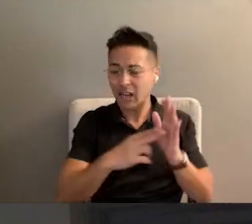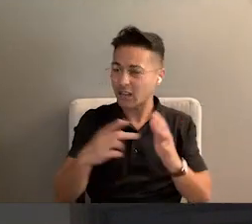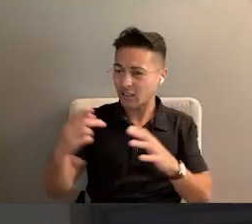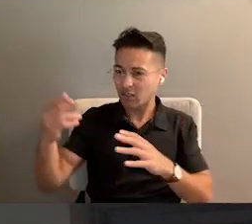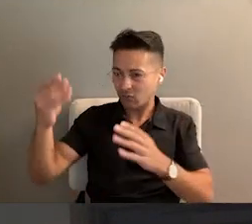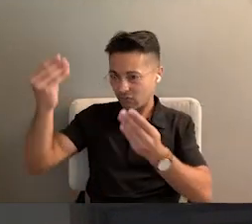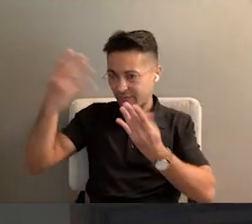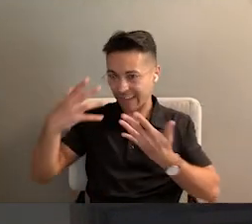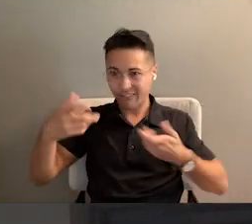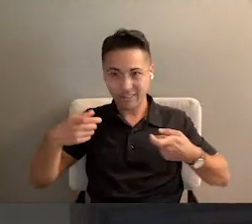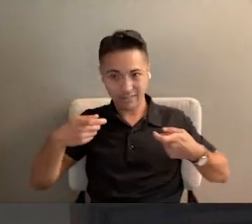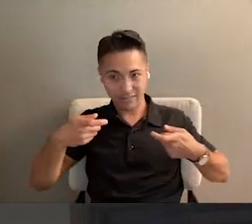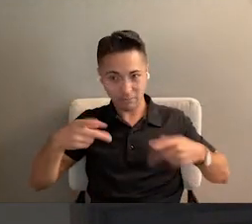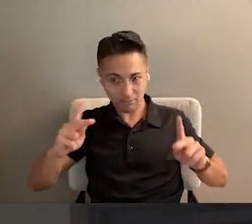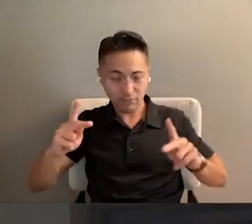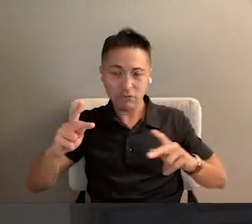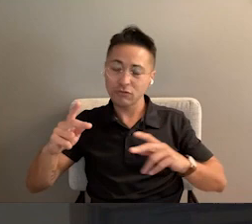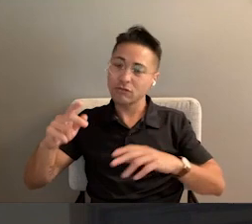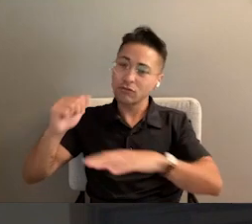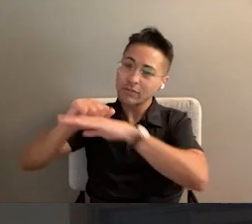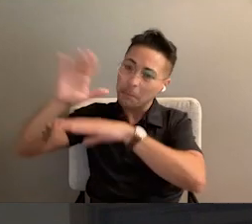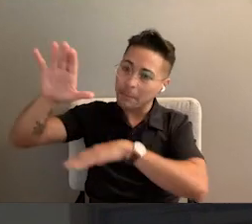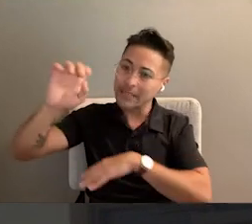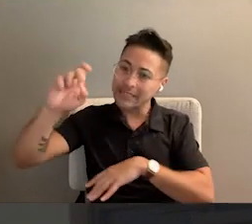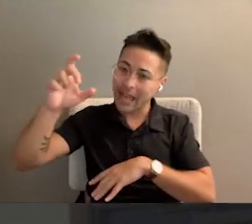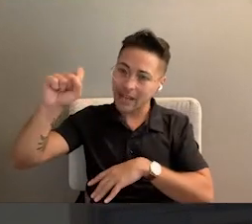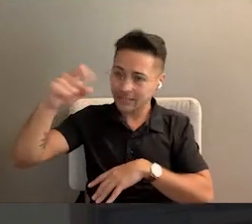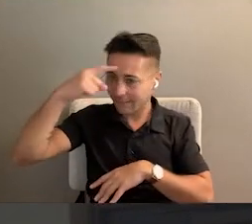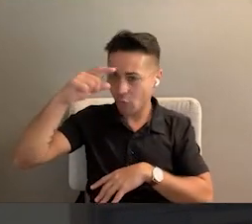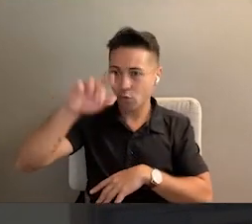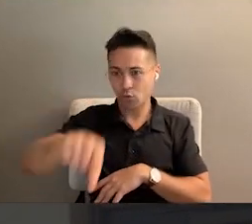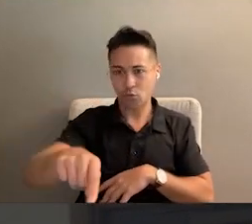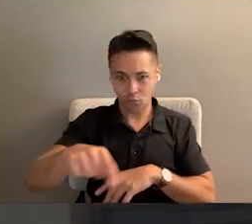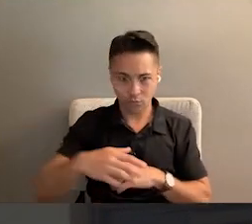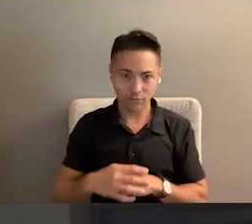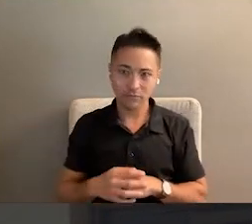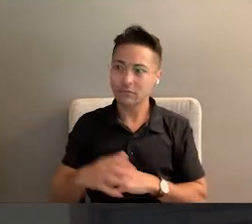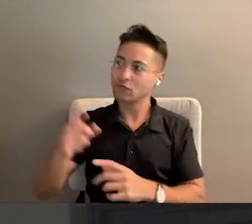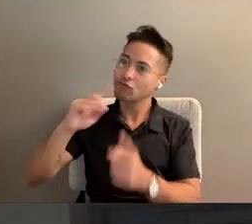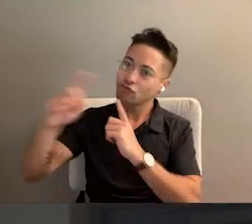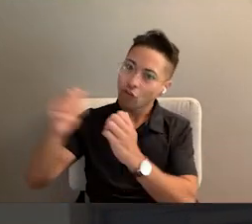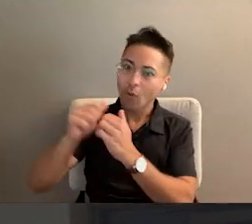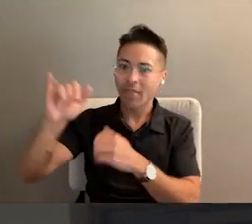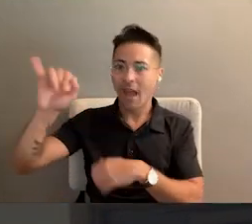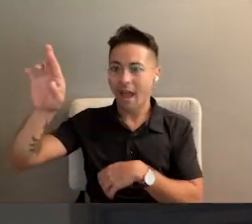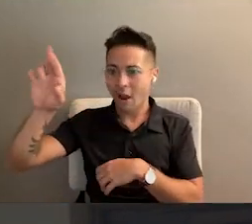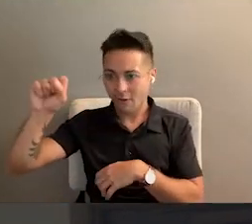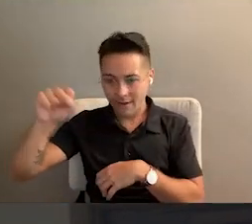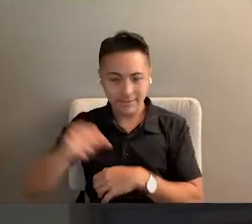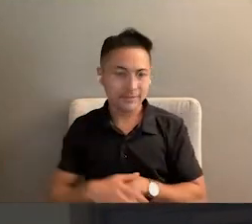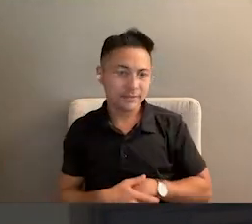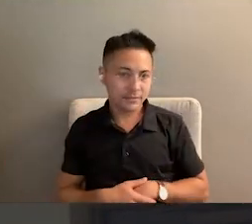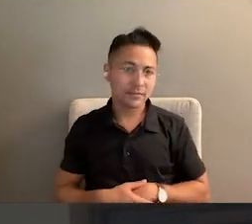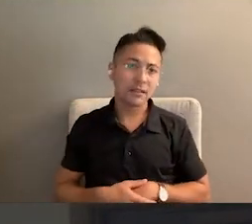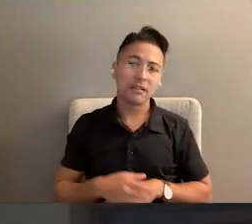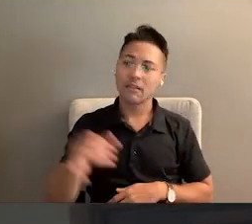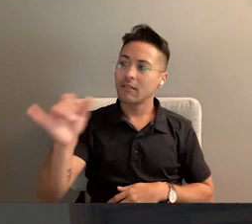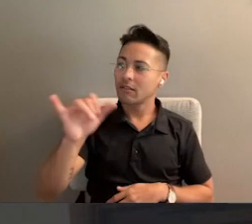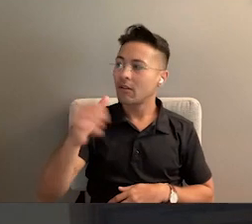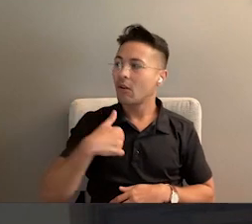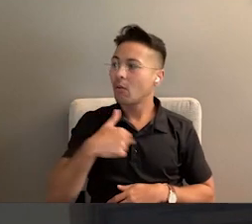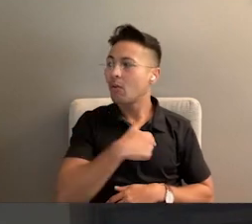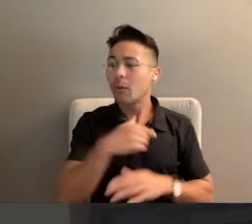the forms you have to sign is giving us control to talk to the IRS on your behalf, to submit the taxes on your behalf. All right,